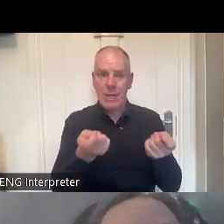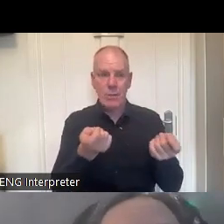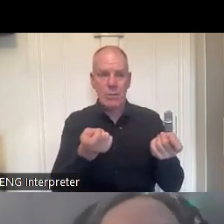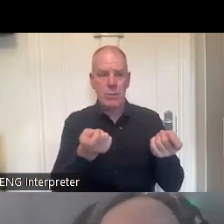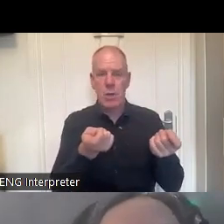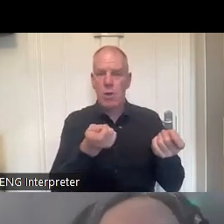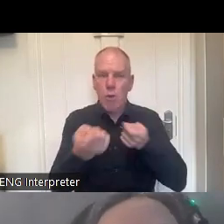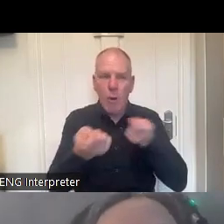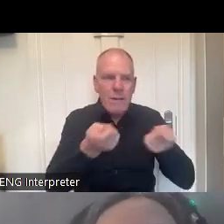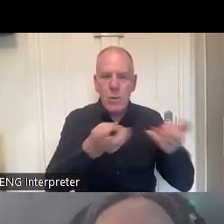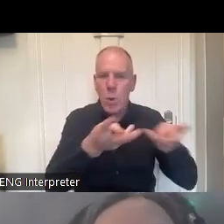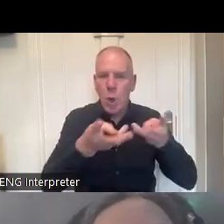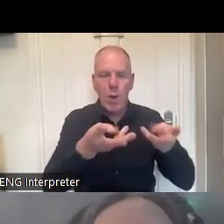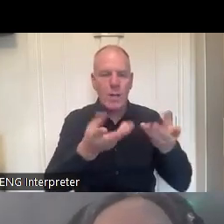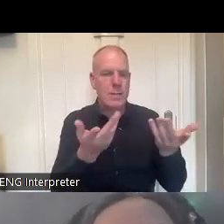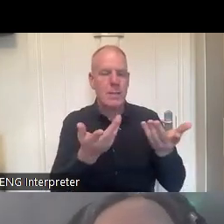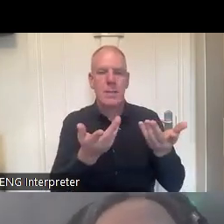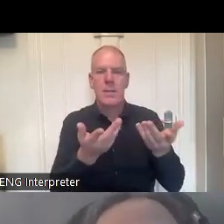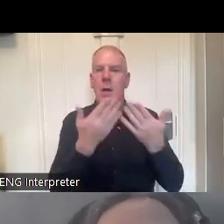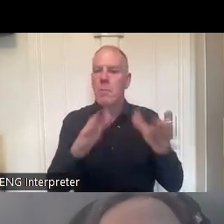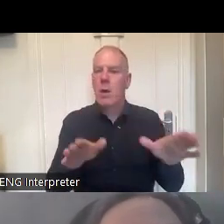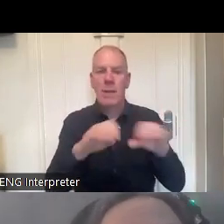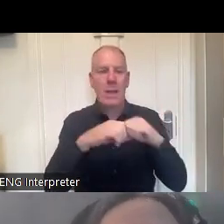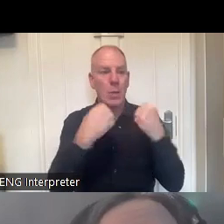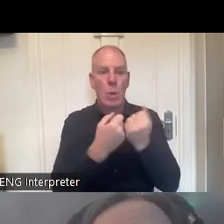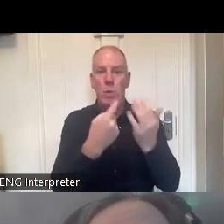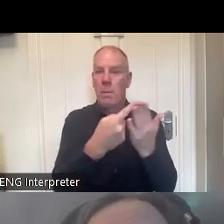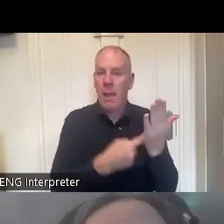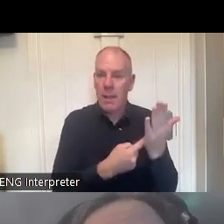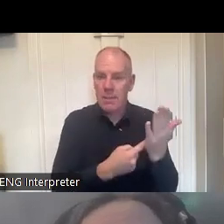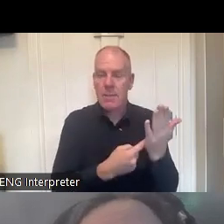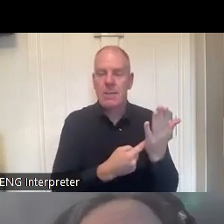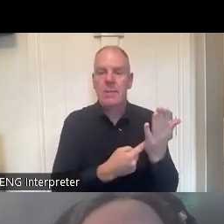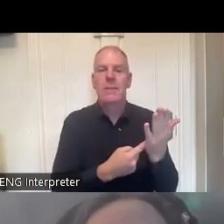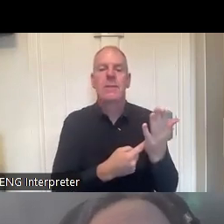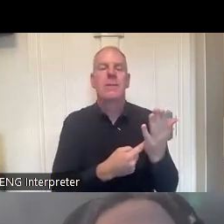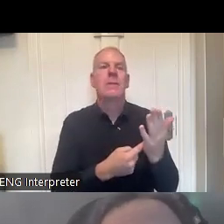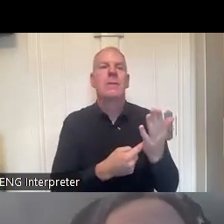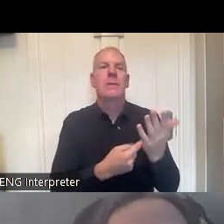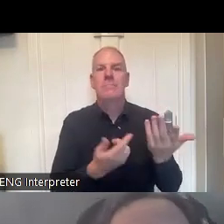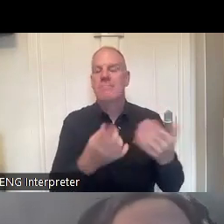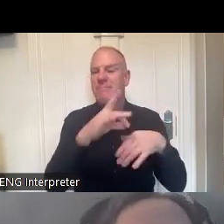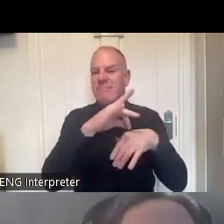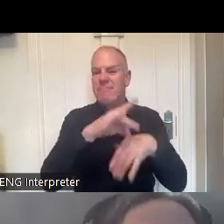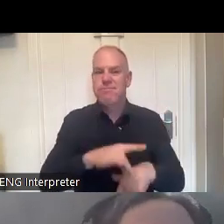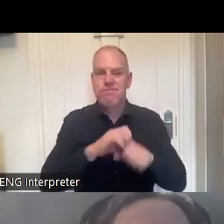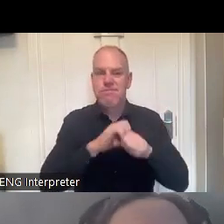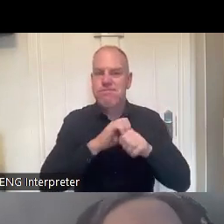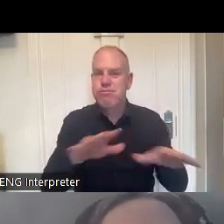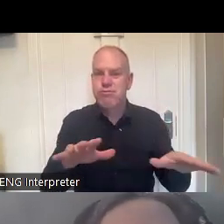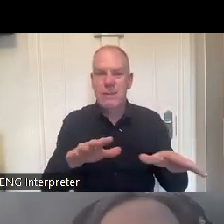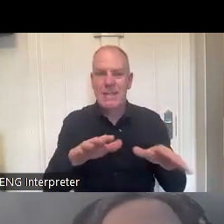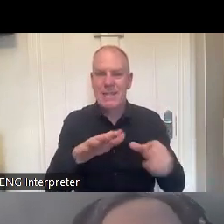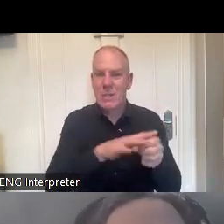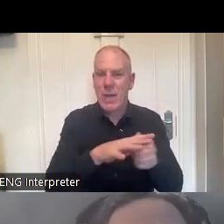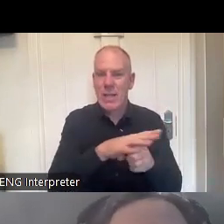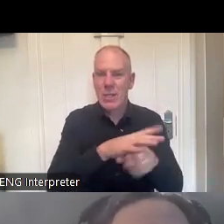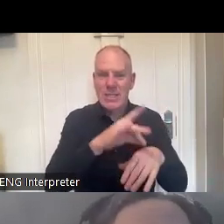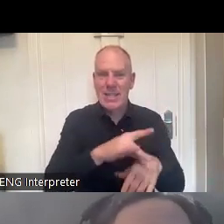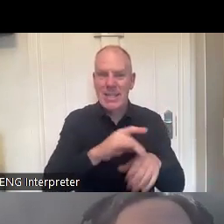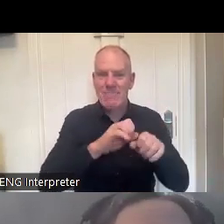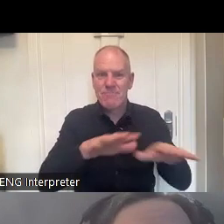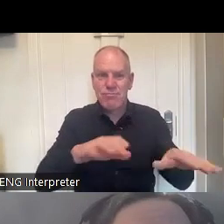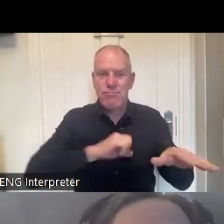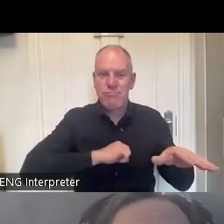governance, public and social policies, epidemiological situation, transport, streets,